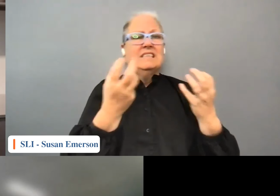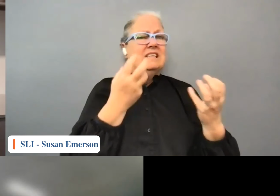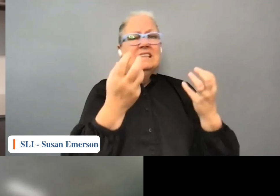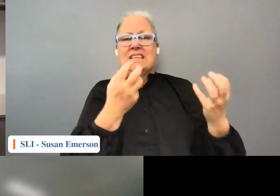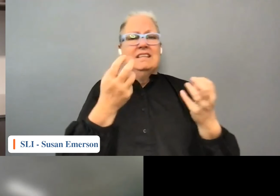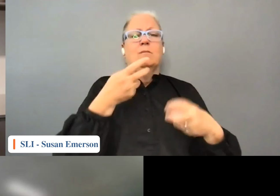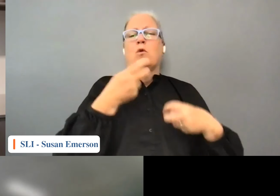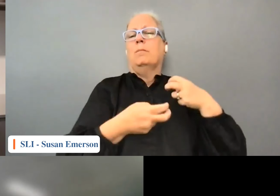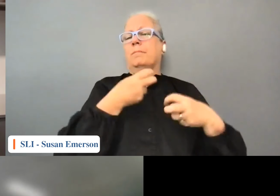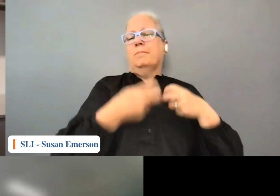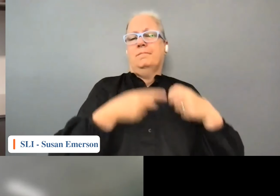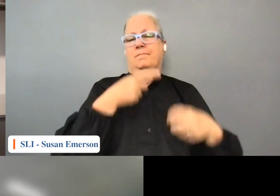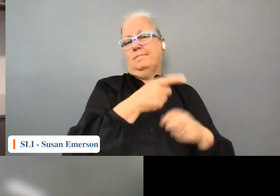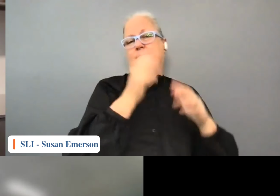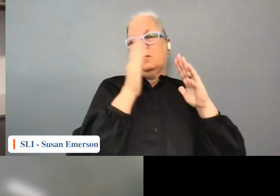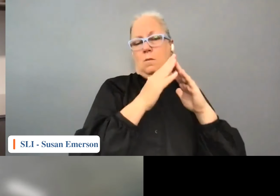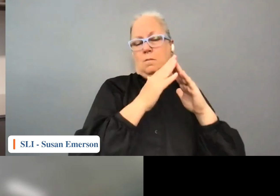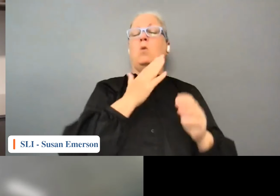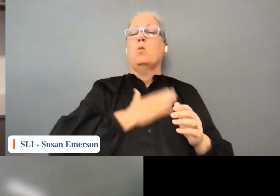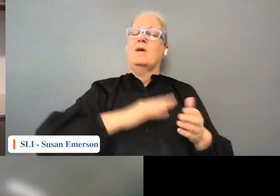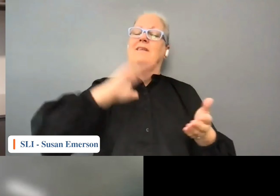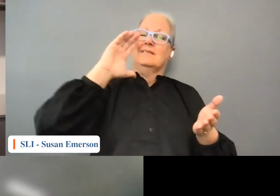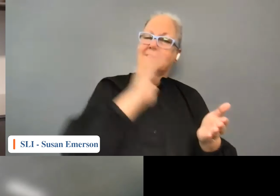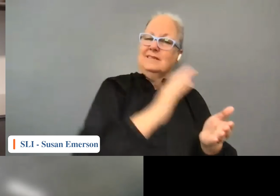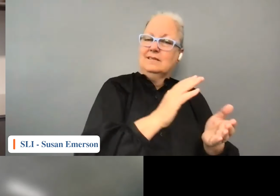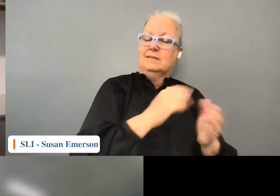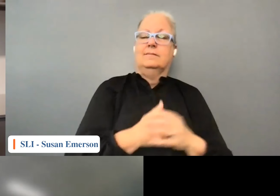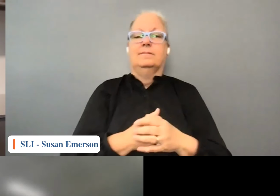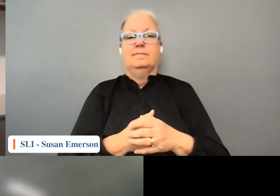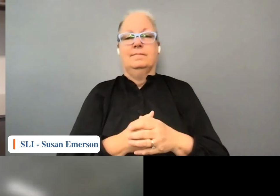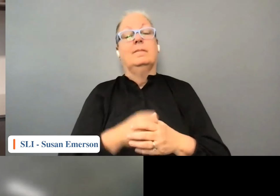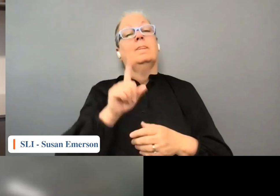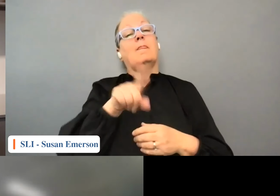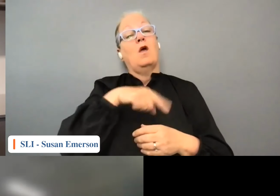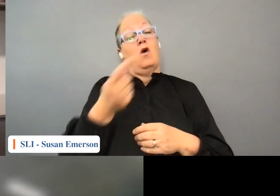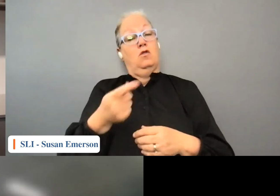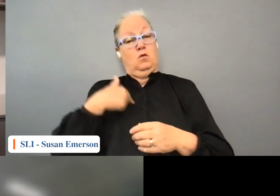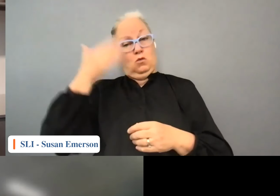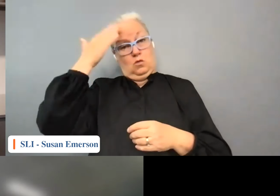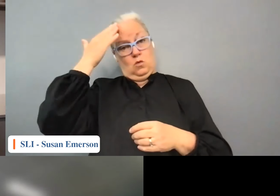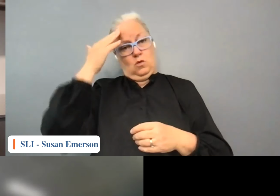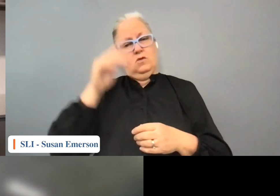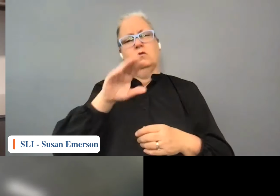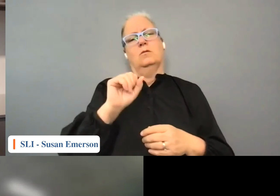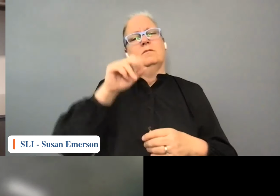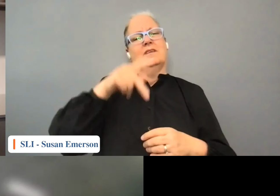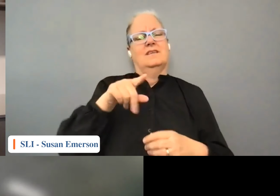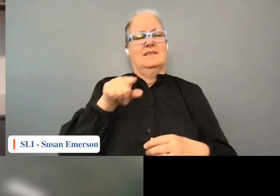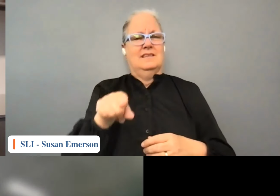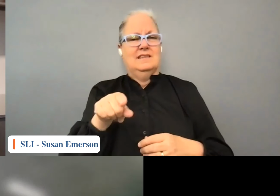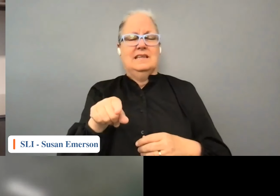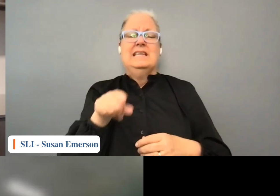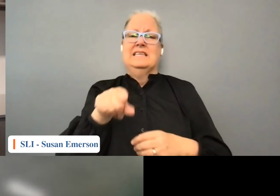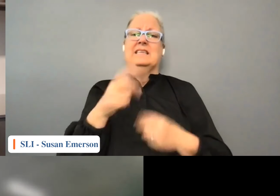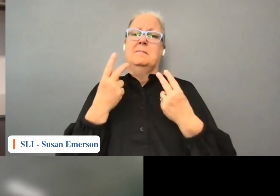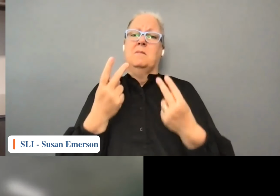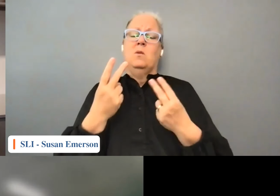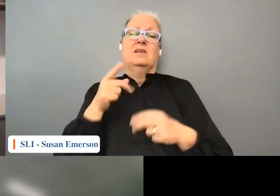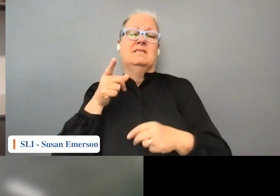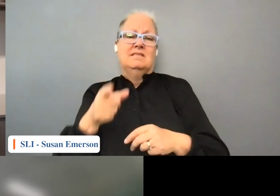Other things that we know is that social protection also has a role in increasing women's social capital